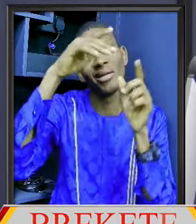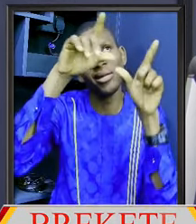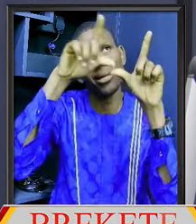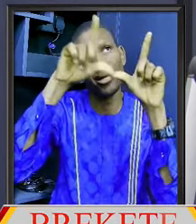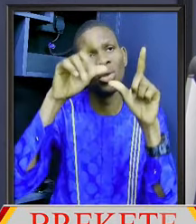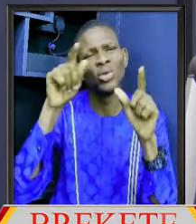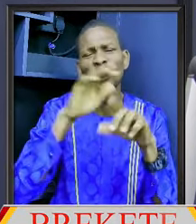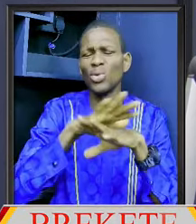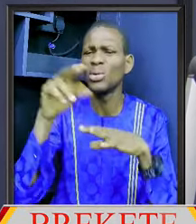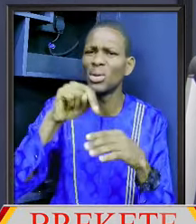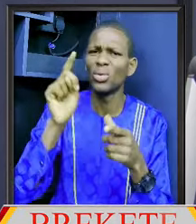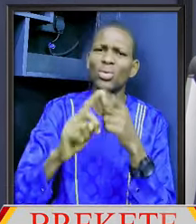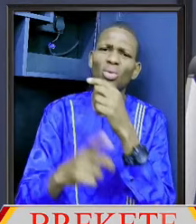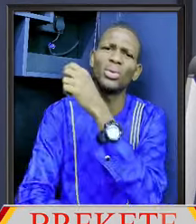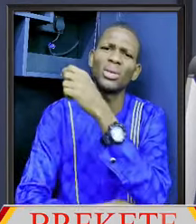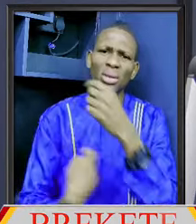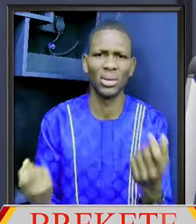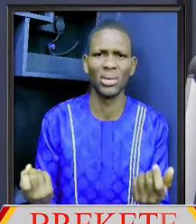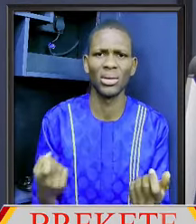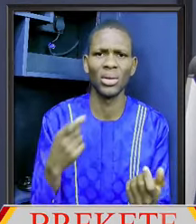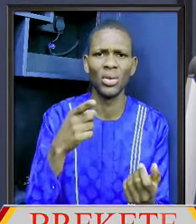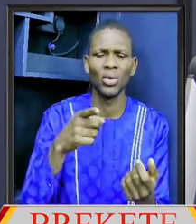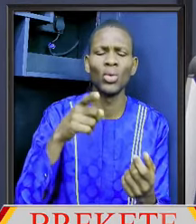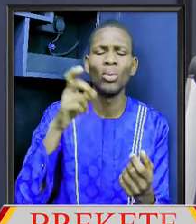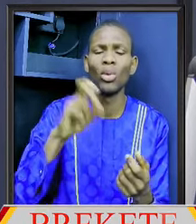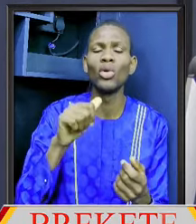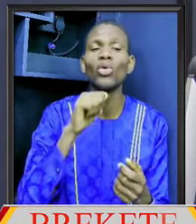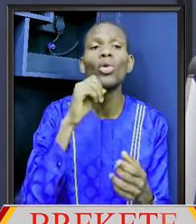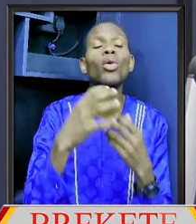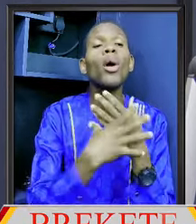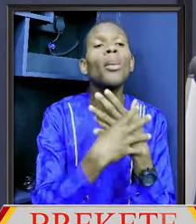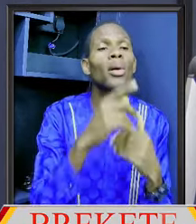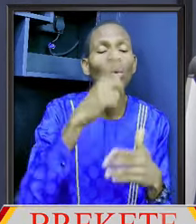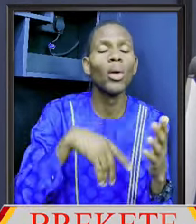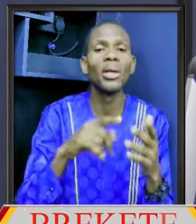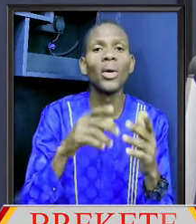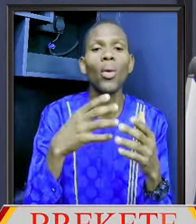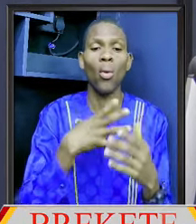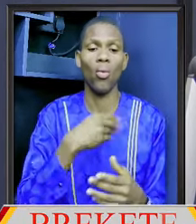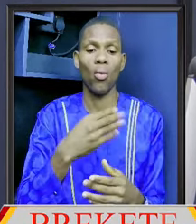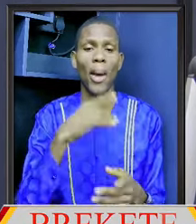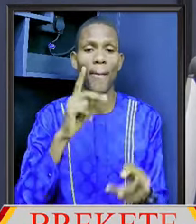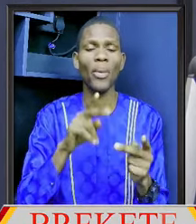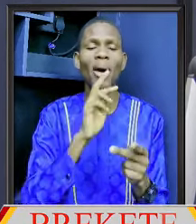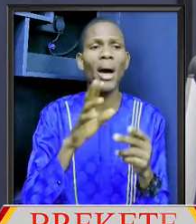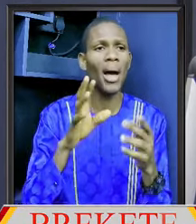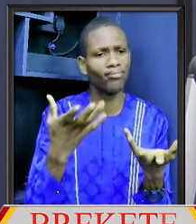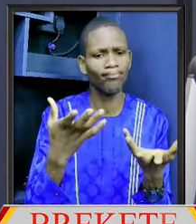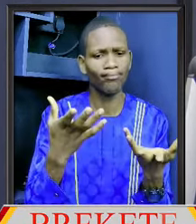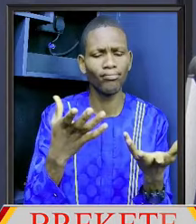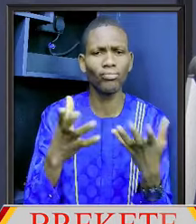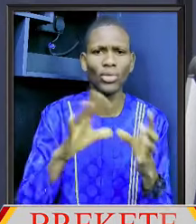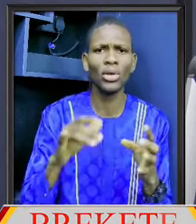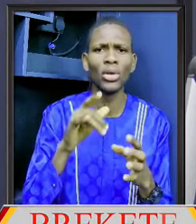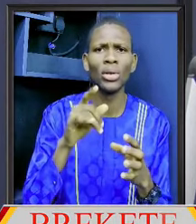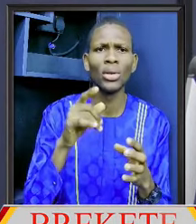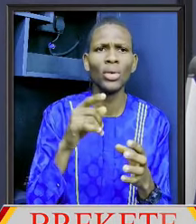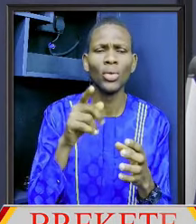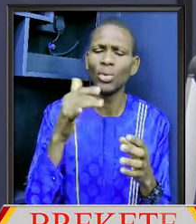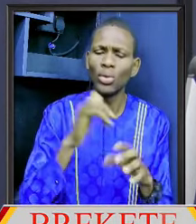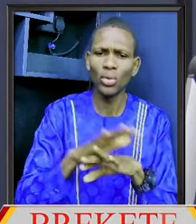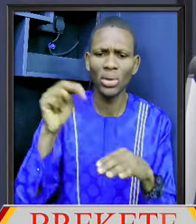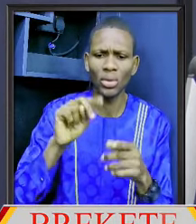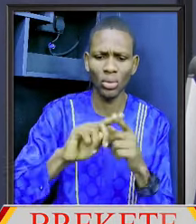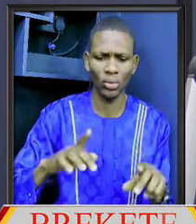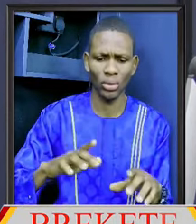steal. We must not copy what the white people are doing. But you don't need to steal. You can still live a